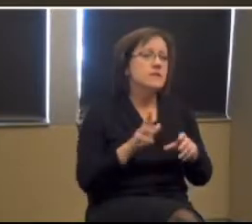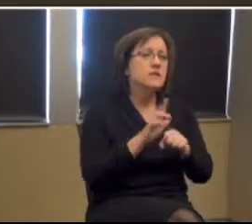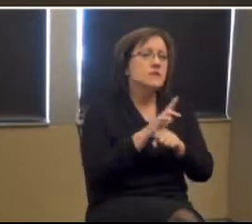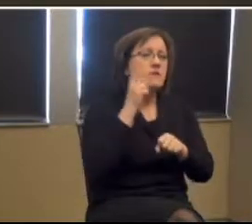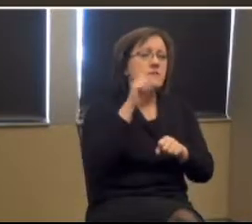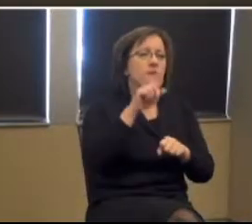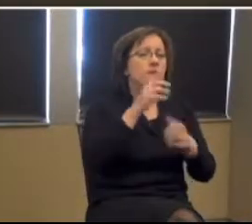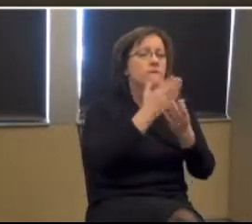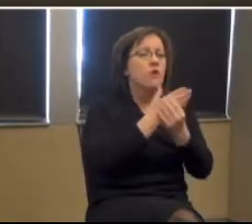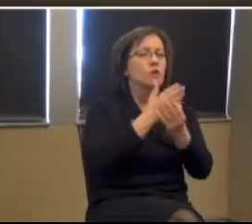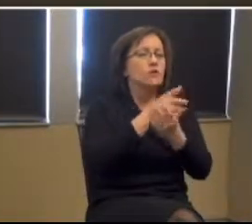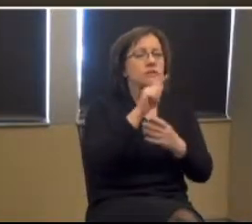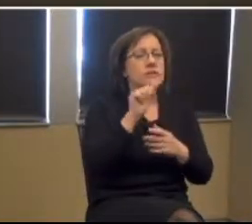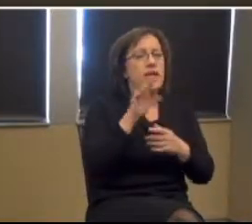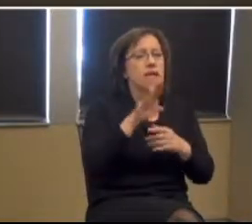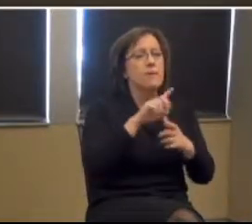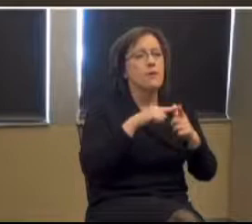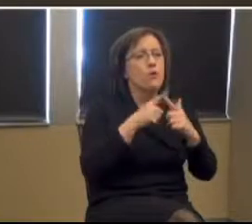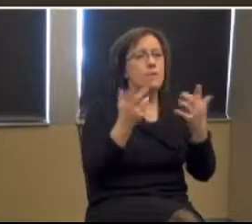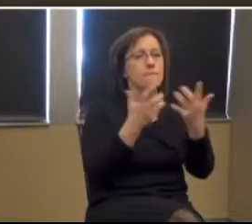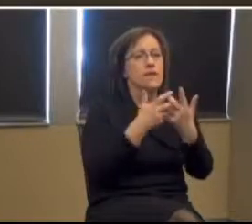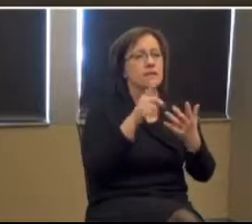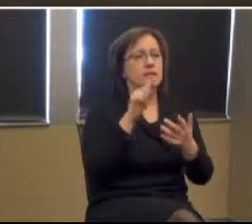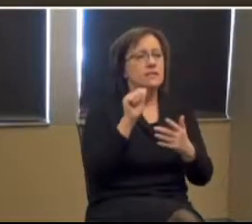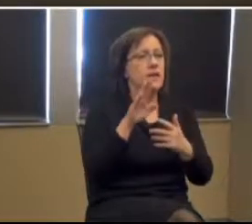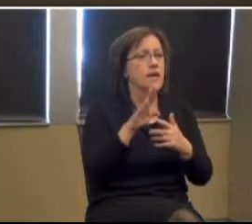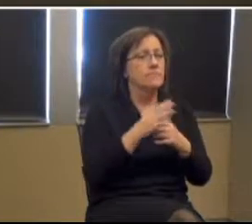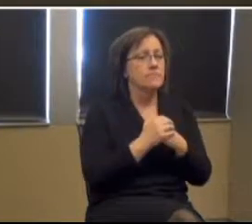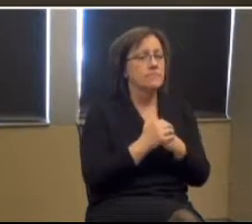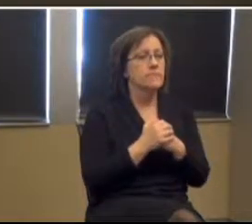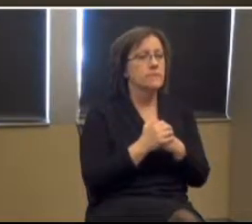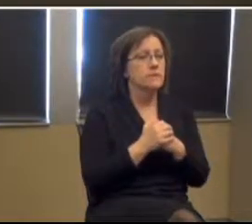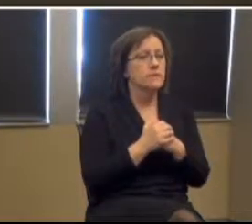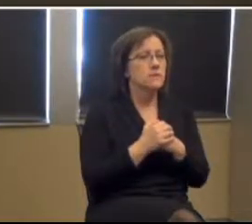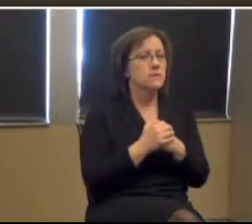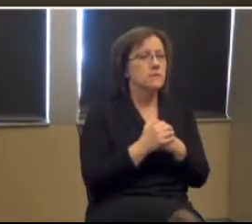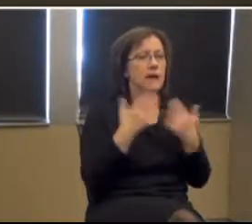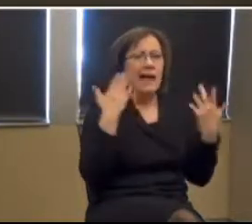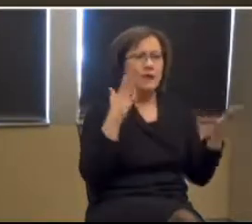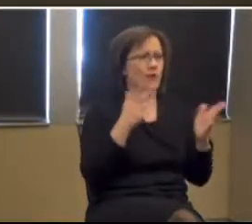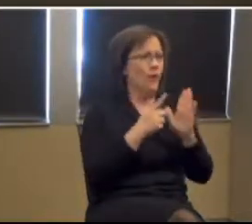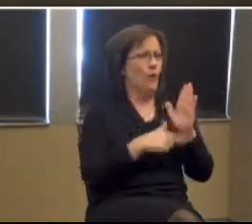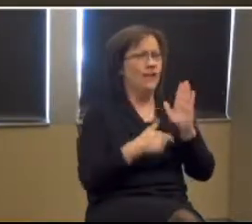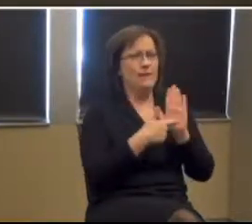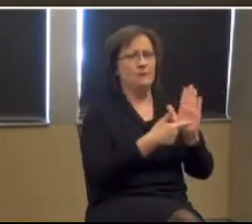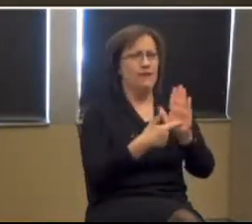different ones. I don't even know what I'm showing. Continents and numbers, I think.